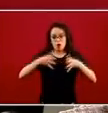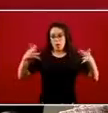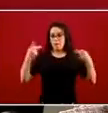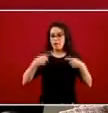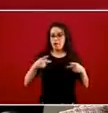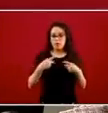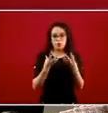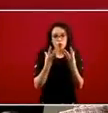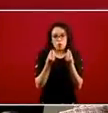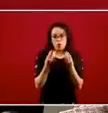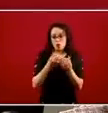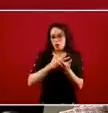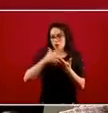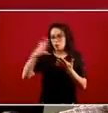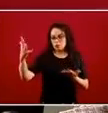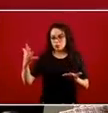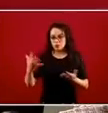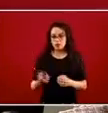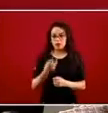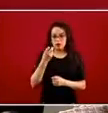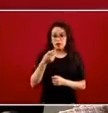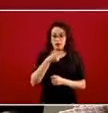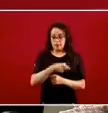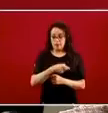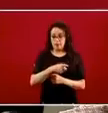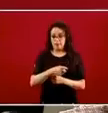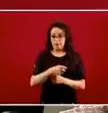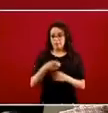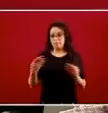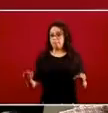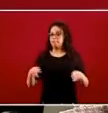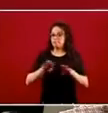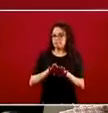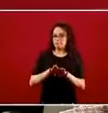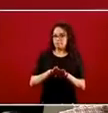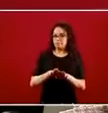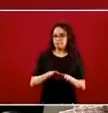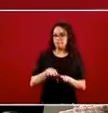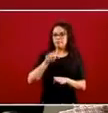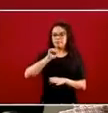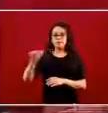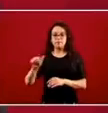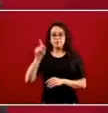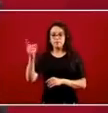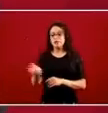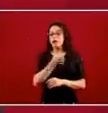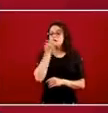in the public space by a factor of 70 million people.